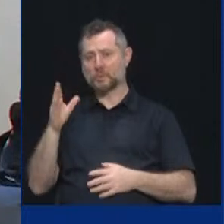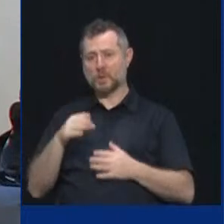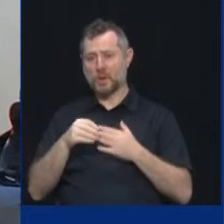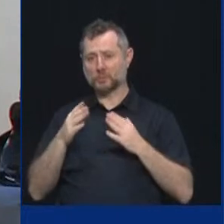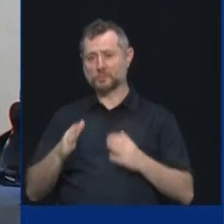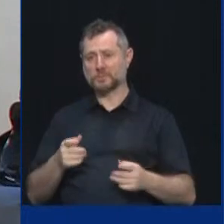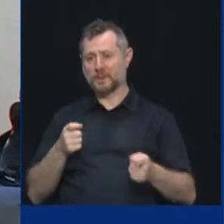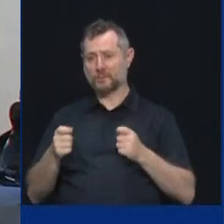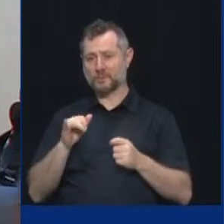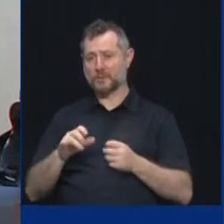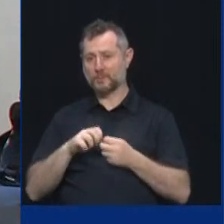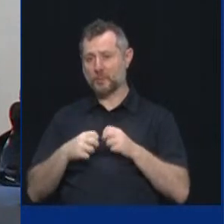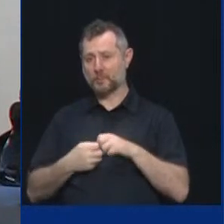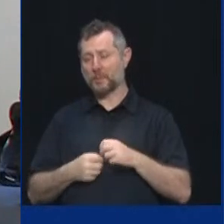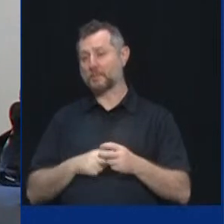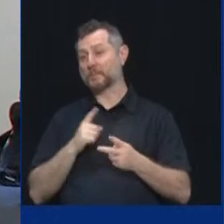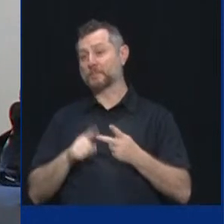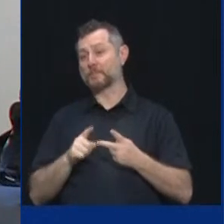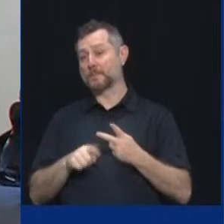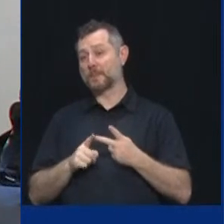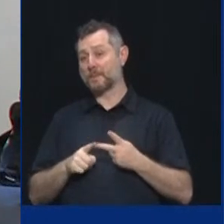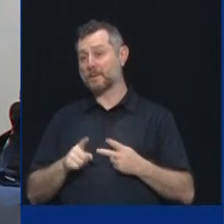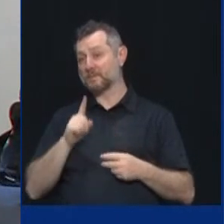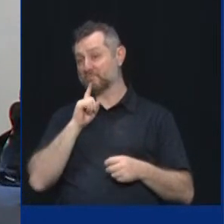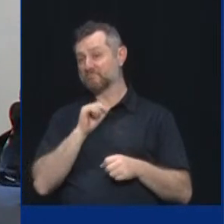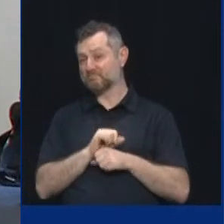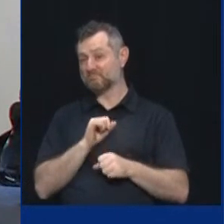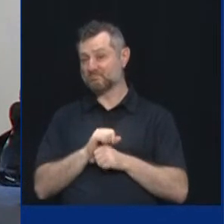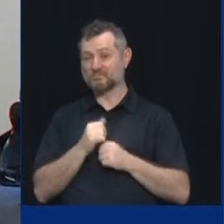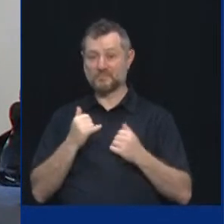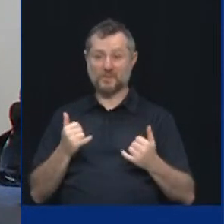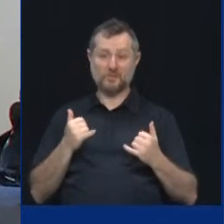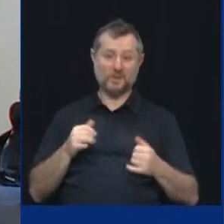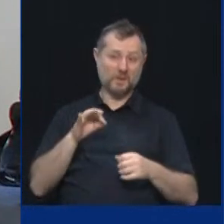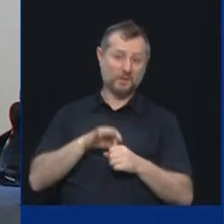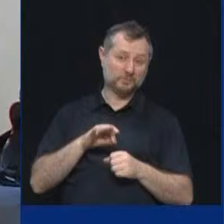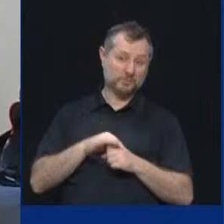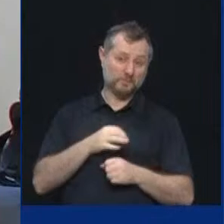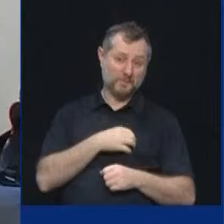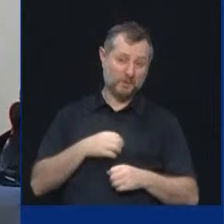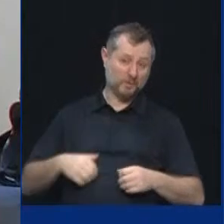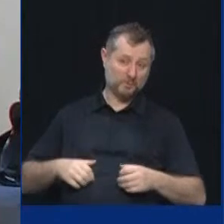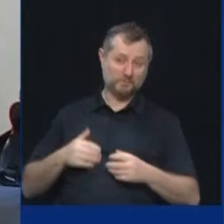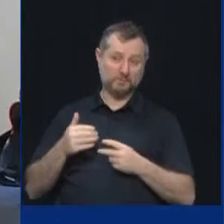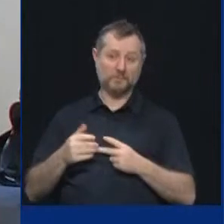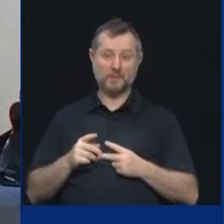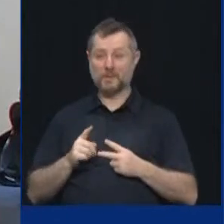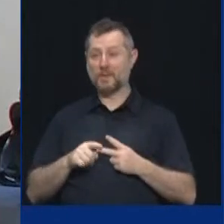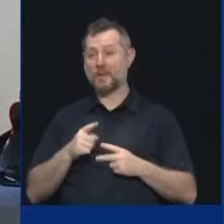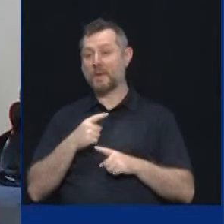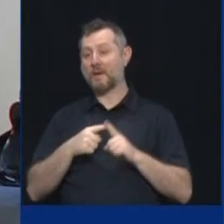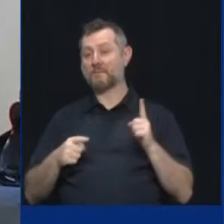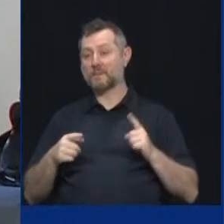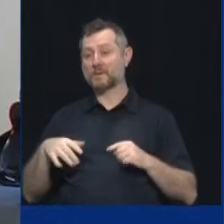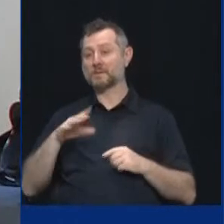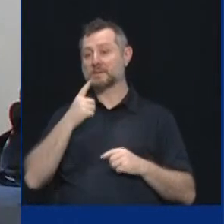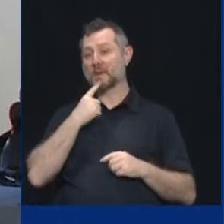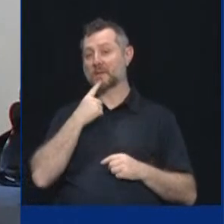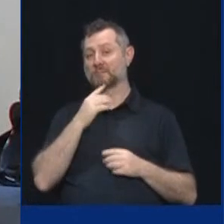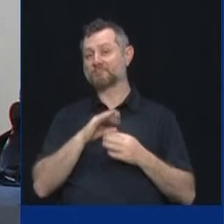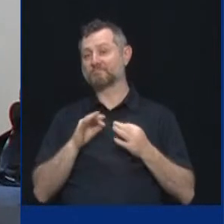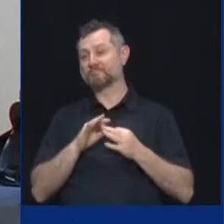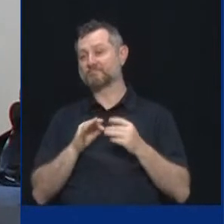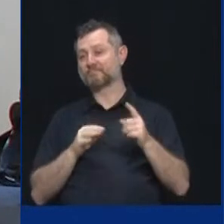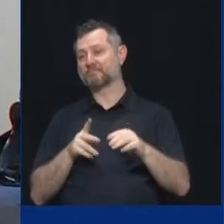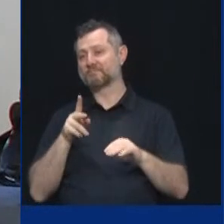that we have right now? And number two, because we are in a mayoral campaign, and half of the mayoral candidates approximately are saying defund